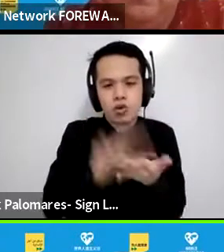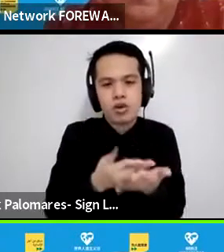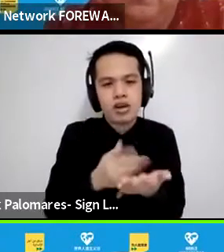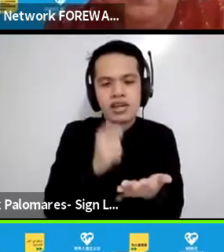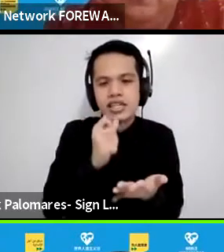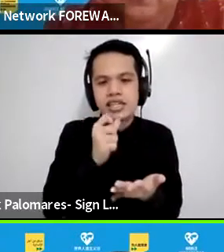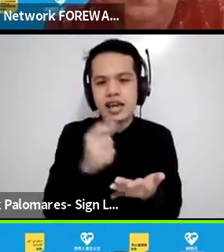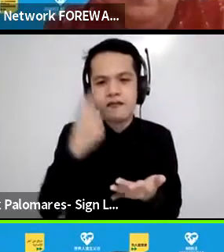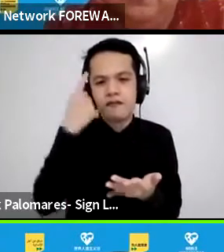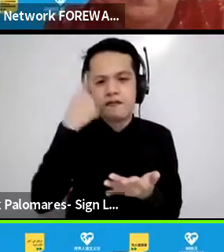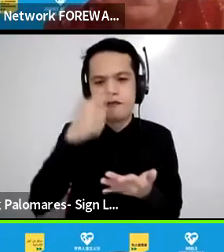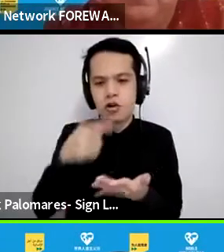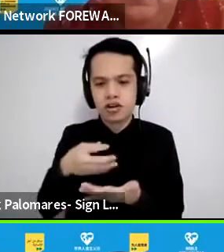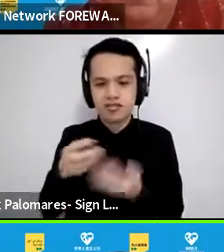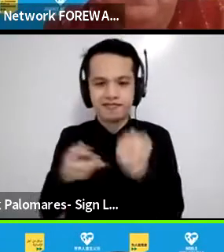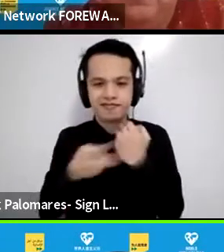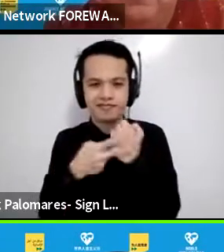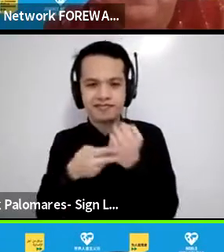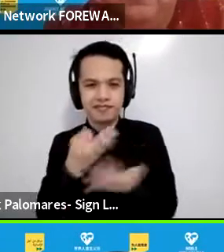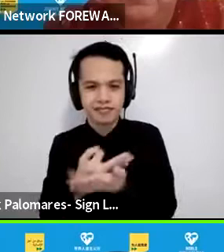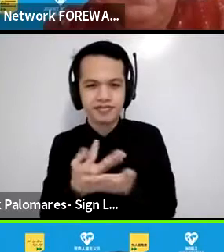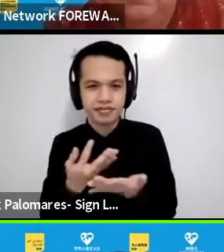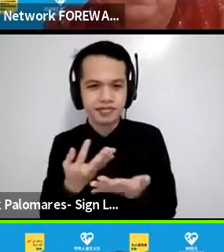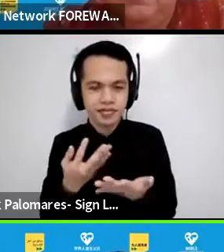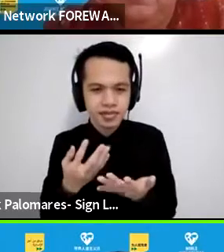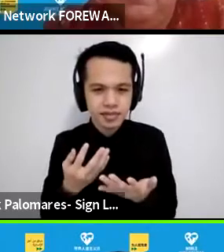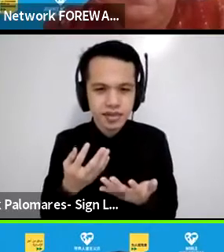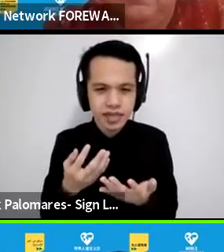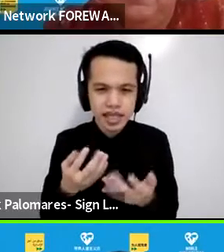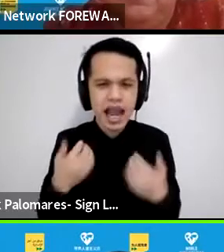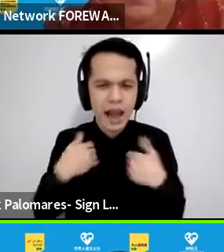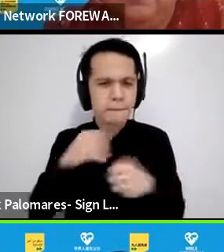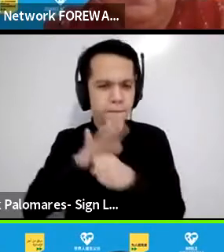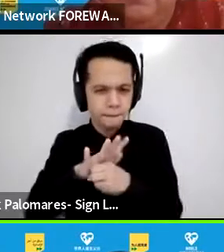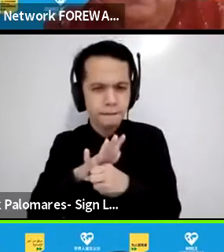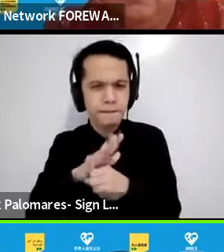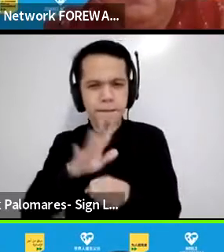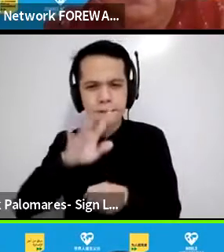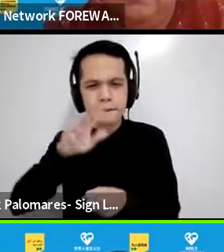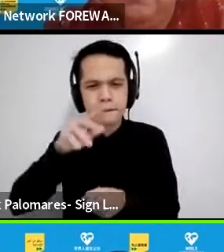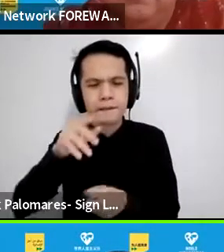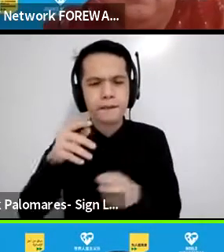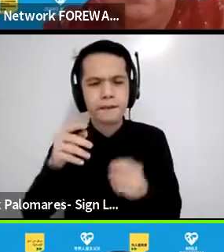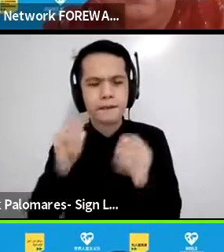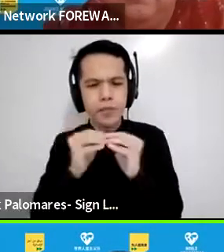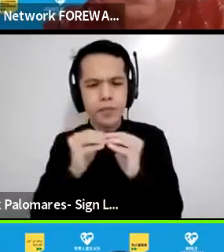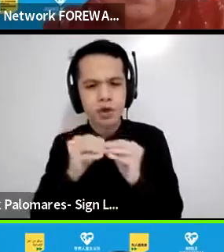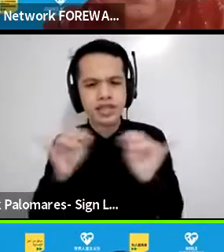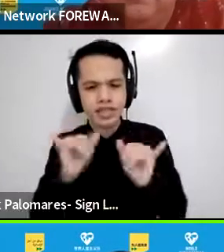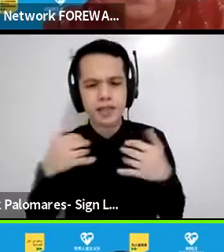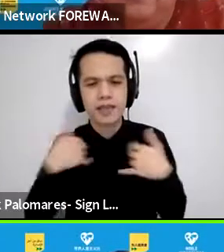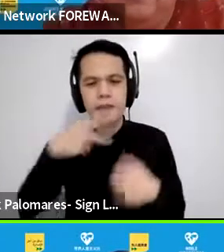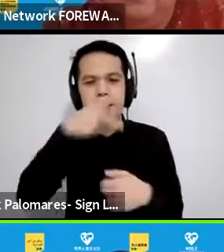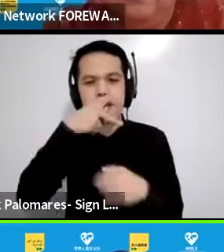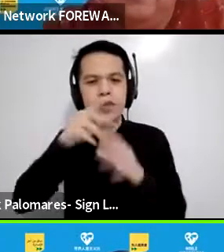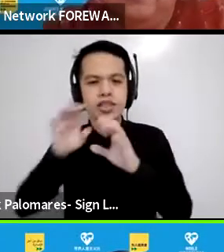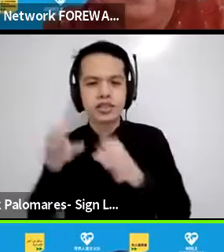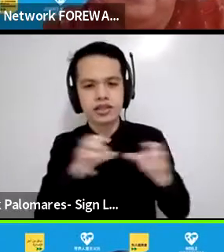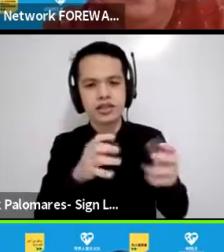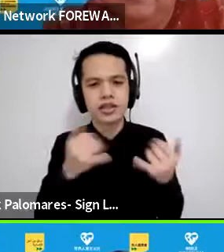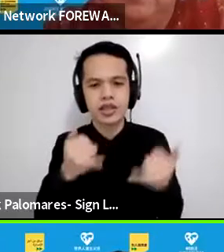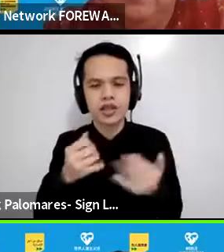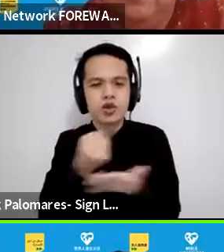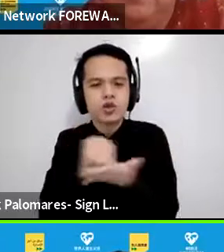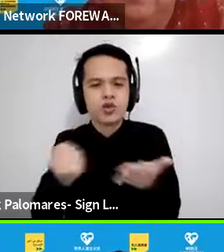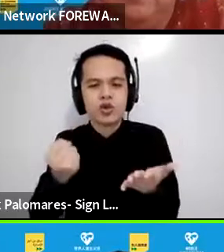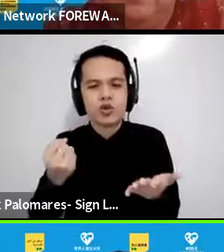just earn money. So I think there's a lot of pressure in terms of that. I also think that the private sector is a source